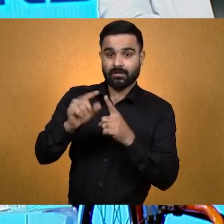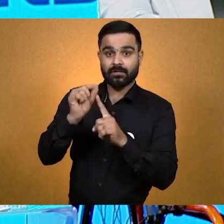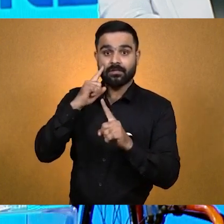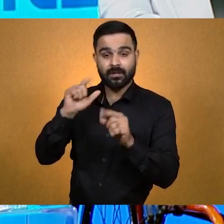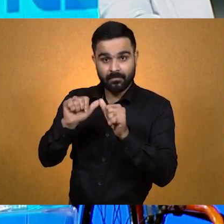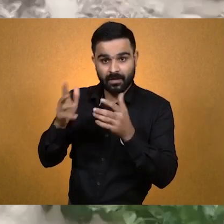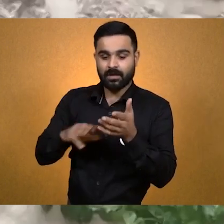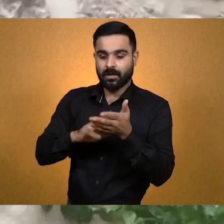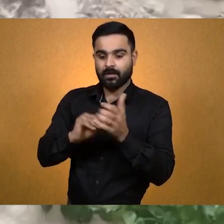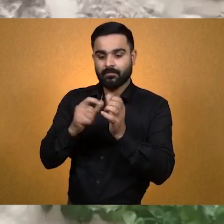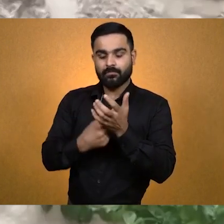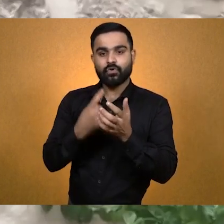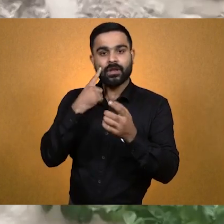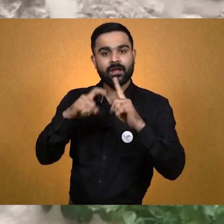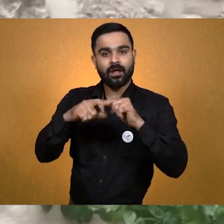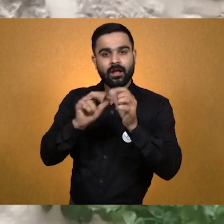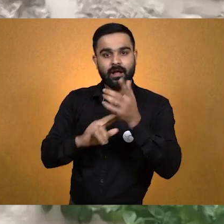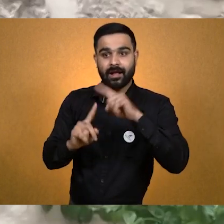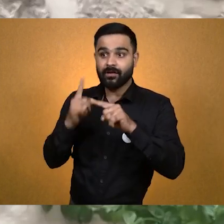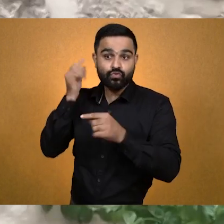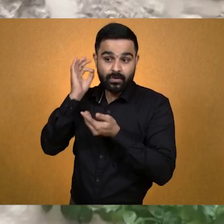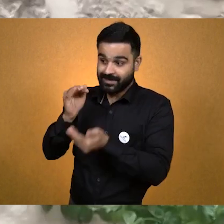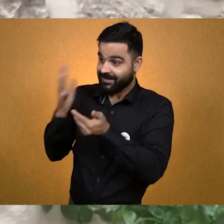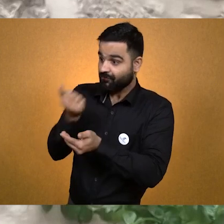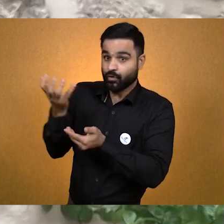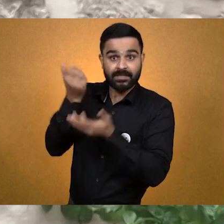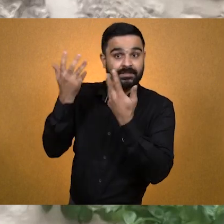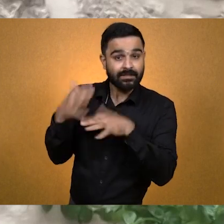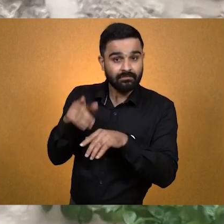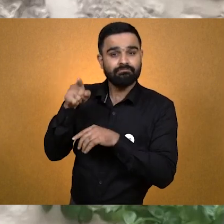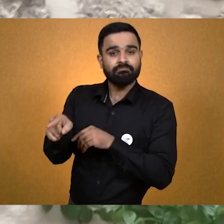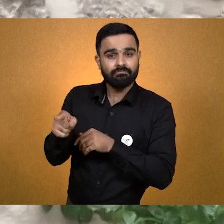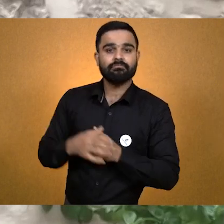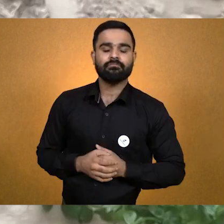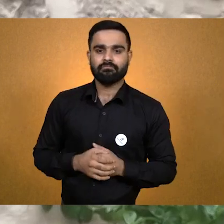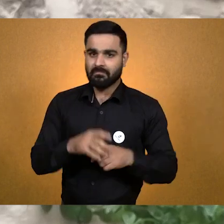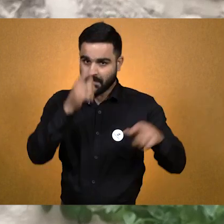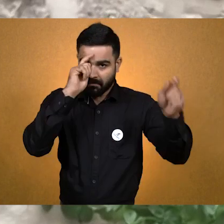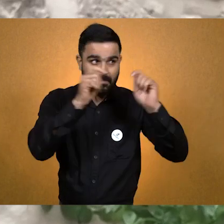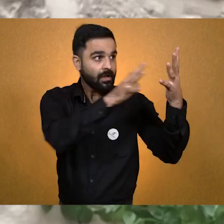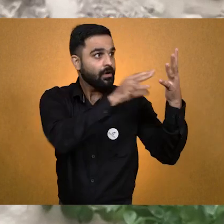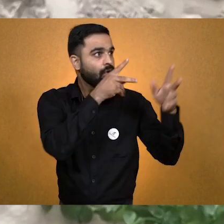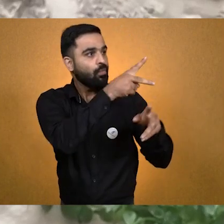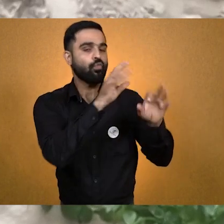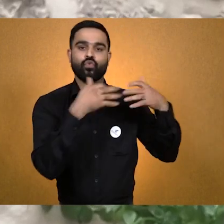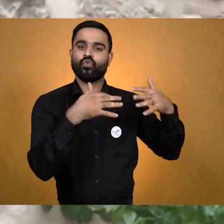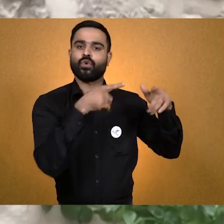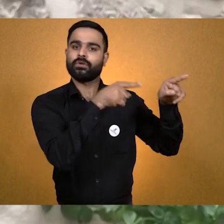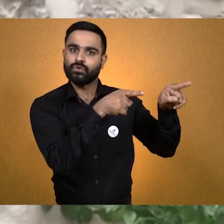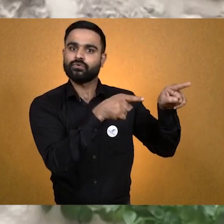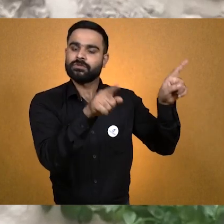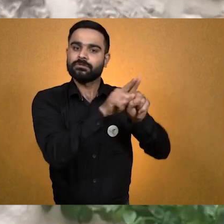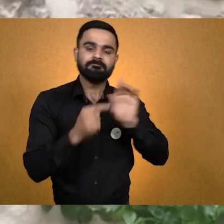Murlikant Petkar sir, and you know, all the other medalists who've come along the way, they are role models for India. They have shown